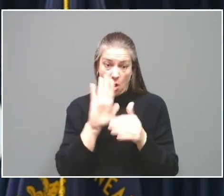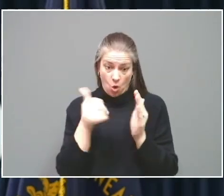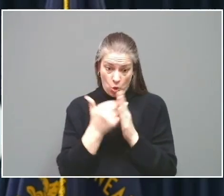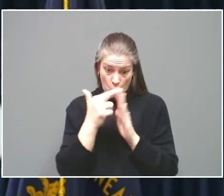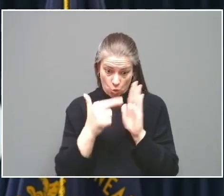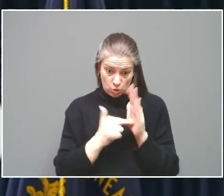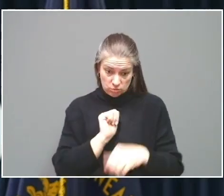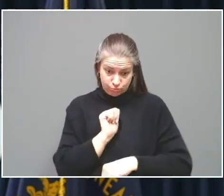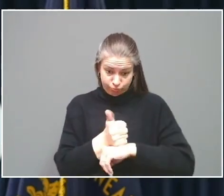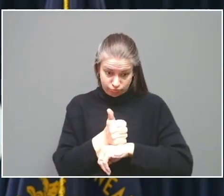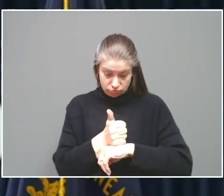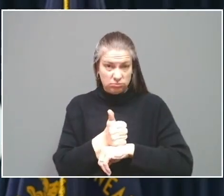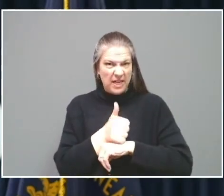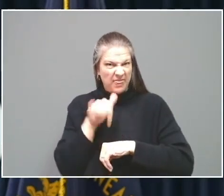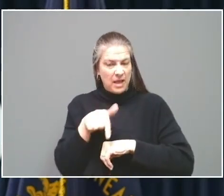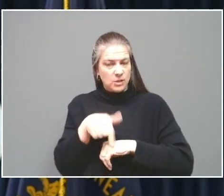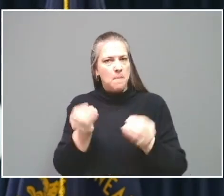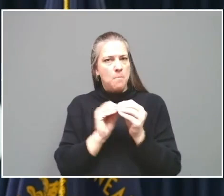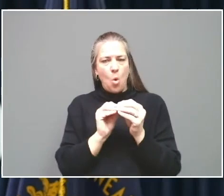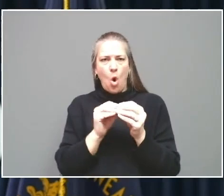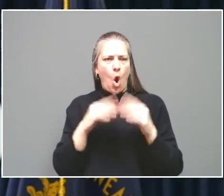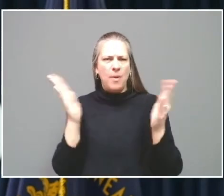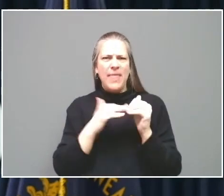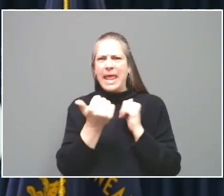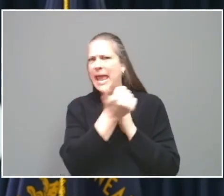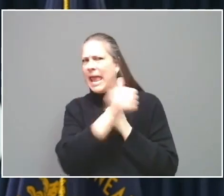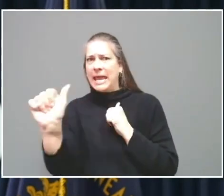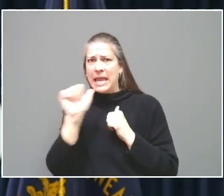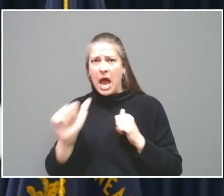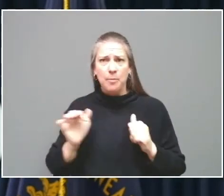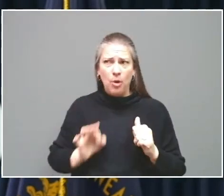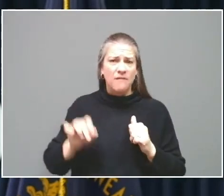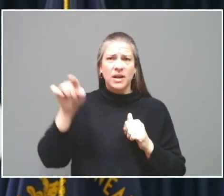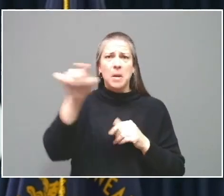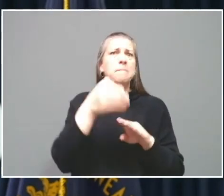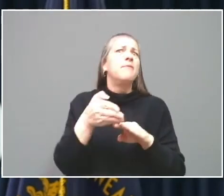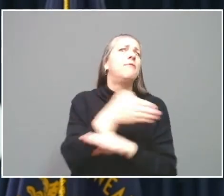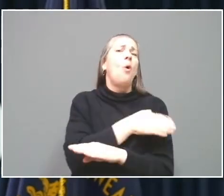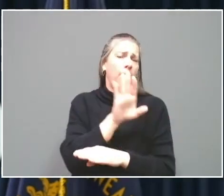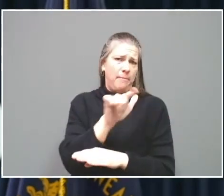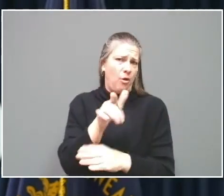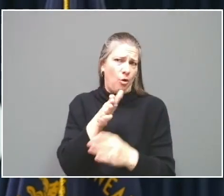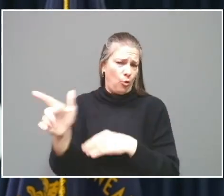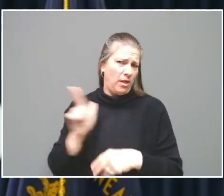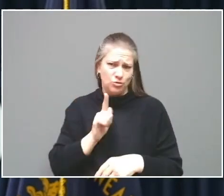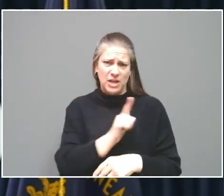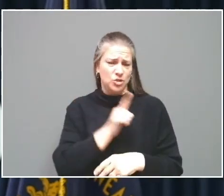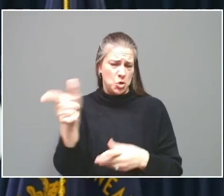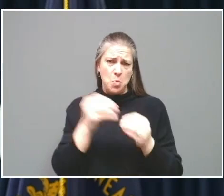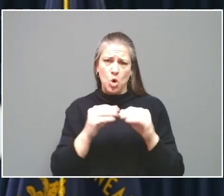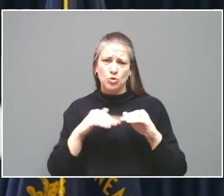place. That is more transparency than any nonprofit, even before the bill going through the legislature. It's more transparency